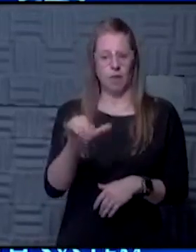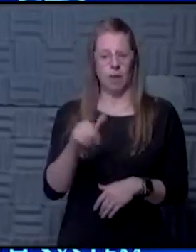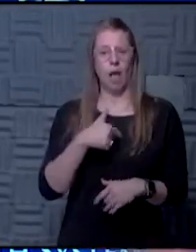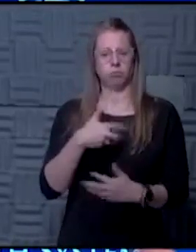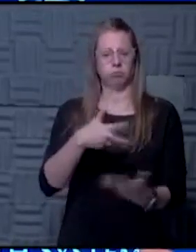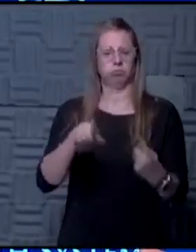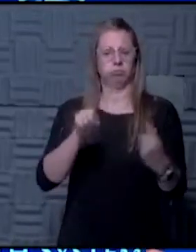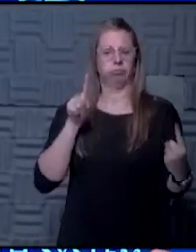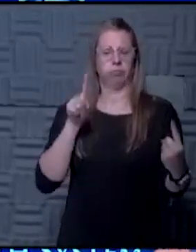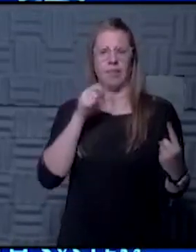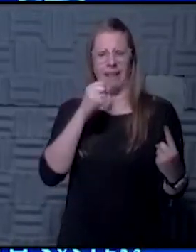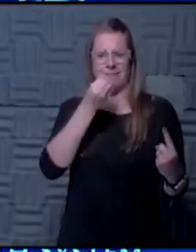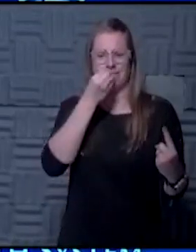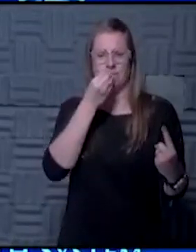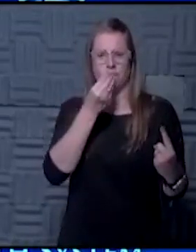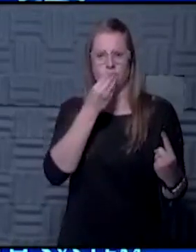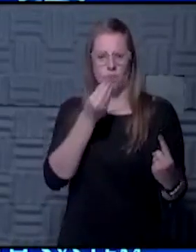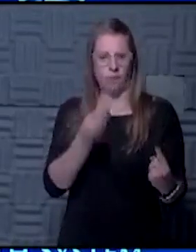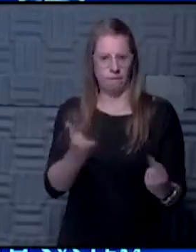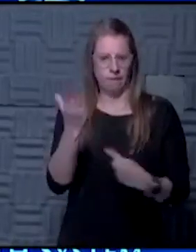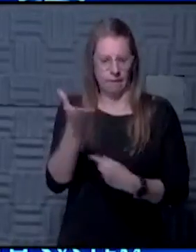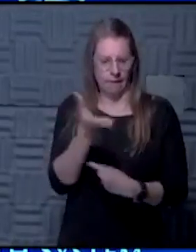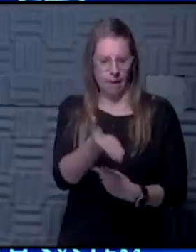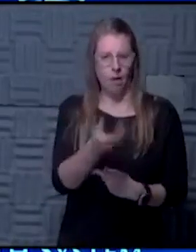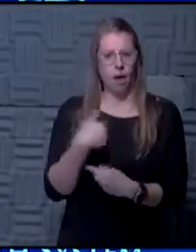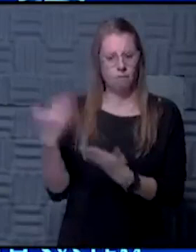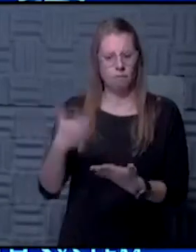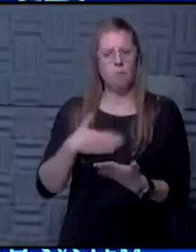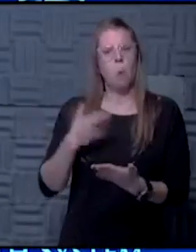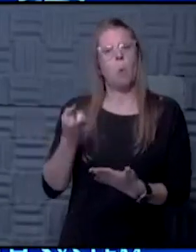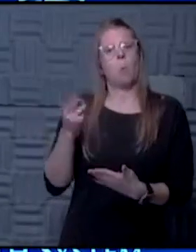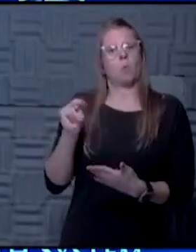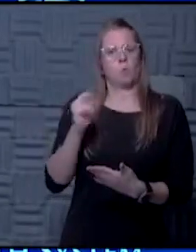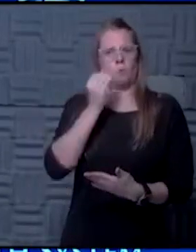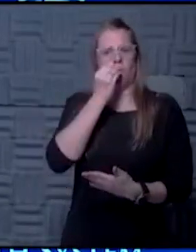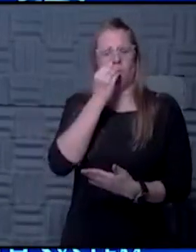I actually didn't eat the breakfast that were there. I brought my own food. I think you